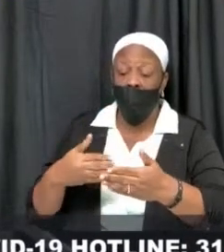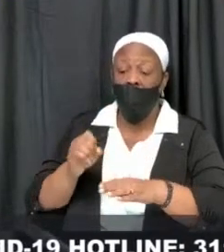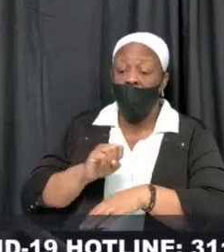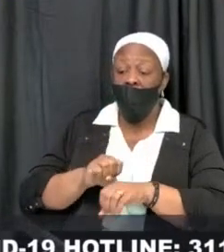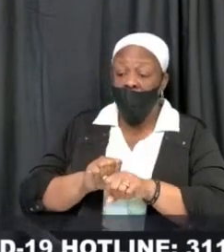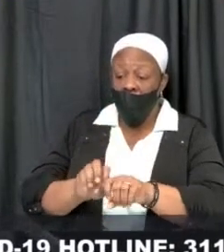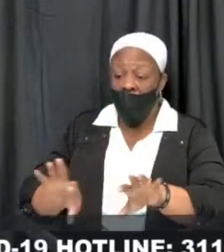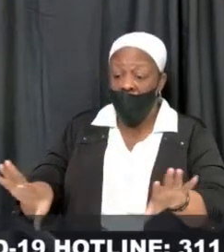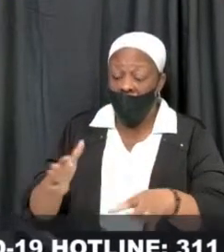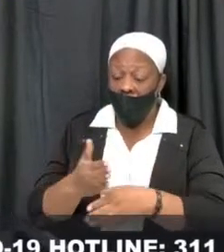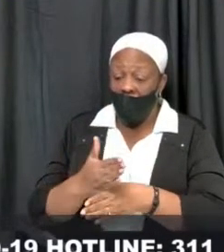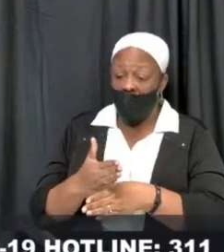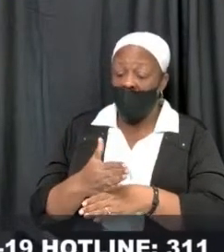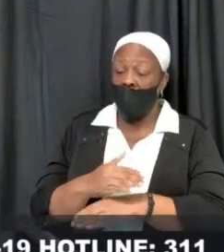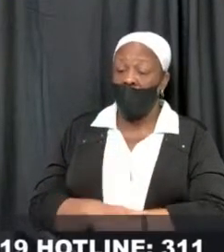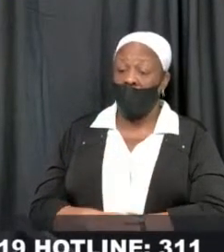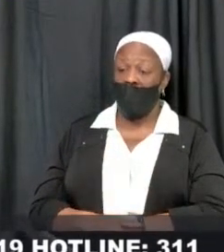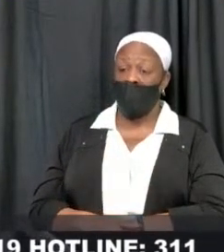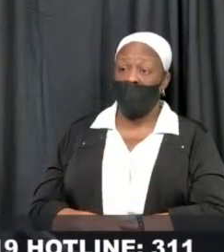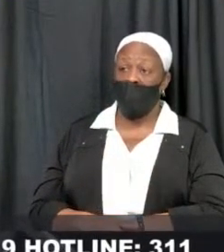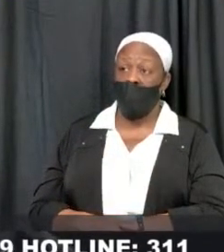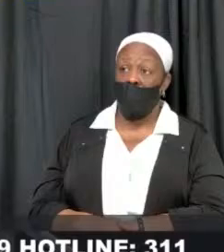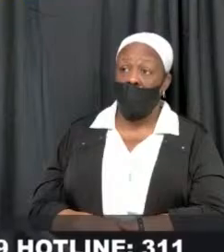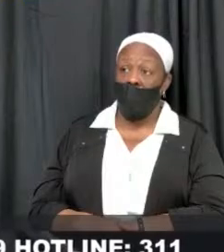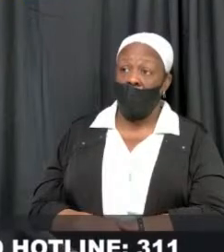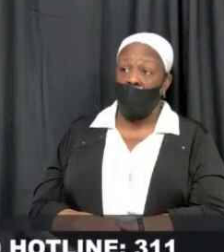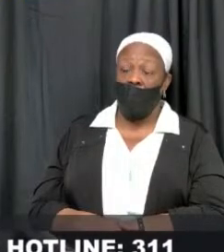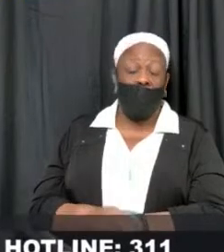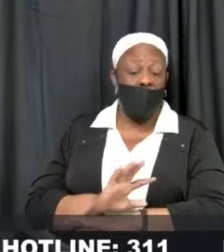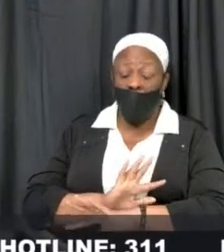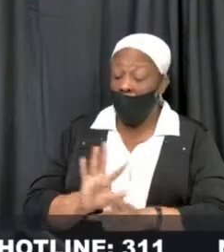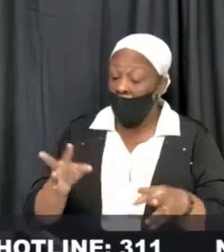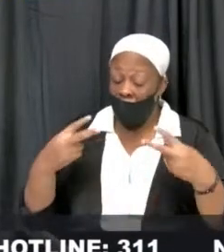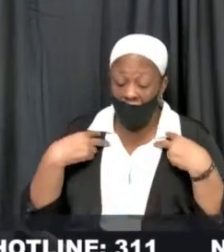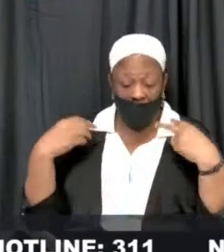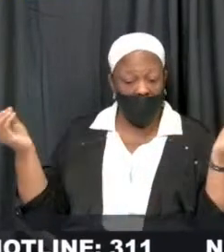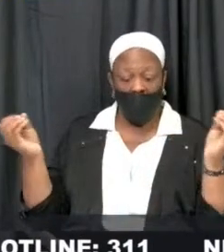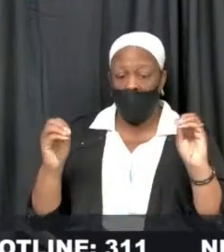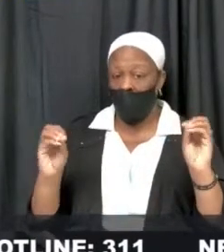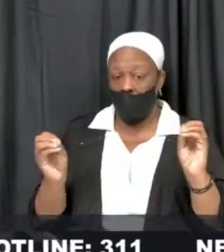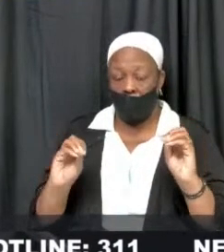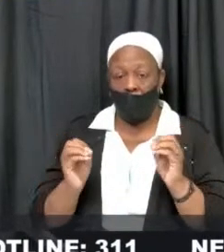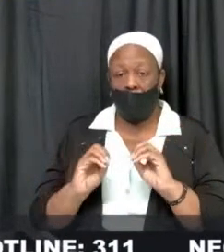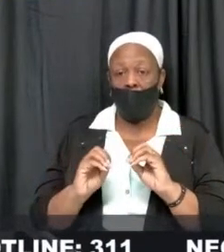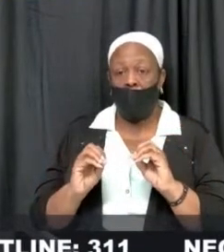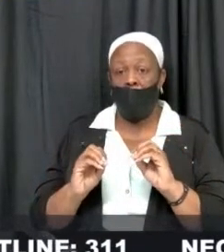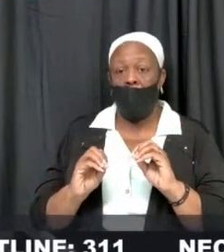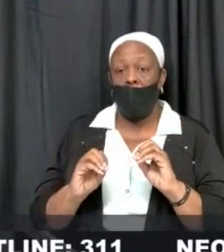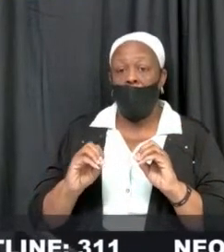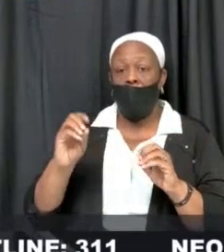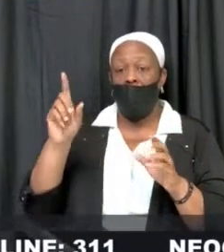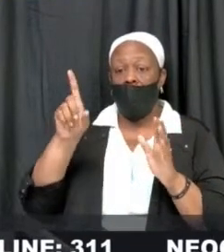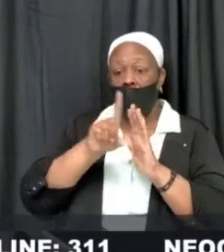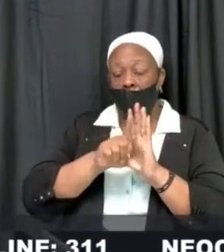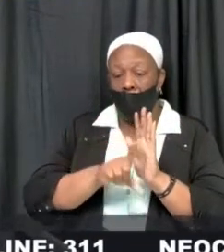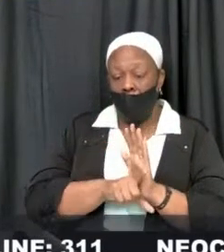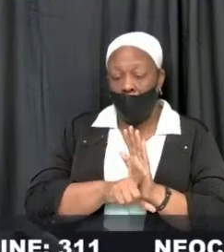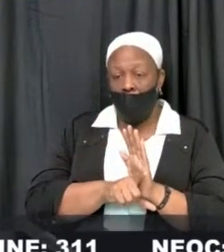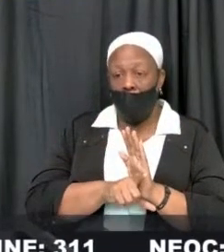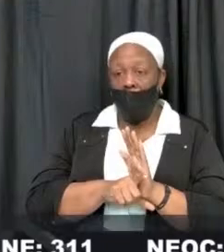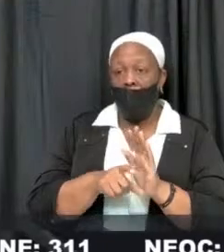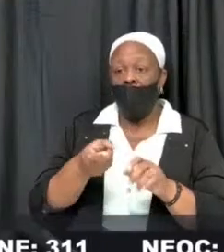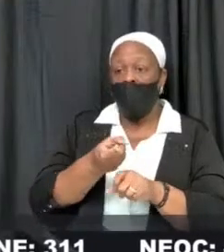and residents that there is no such order against the state, the Federation of St.